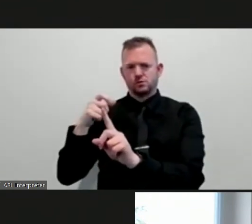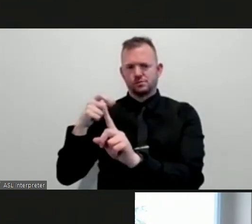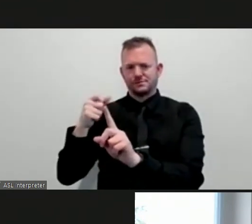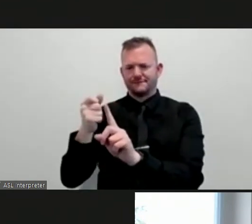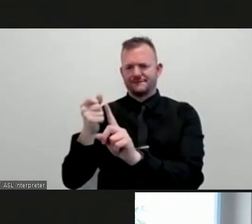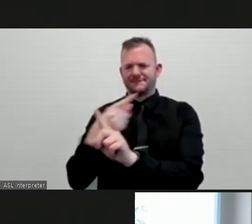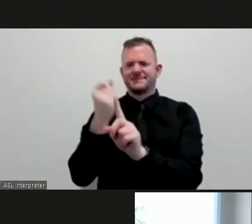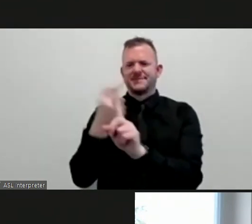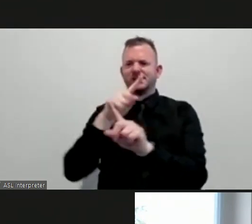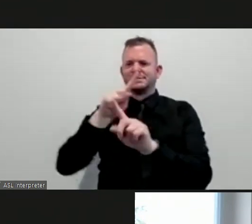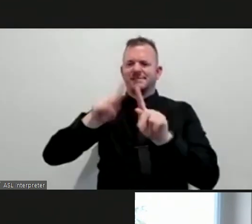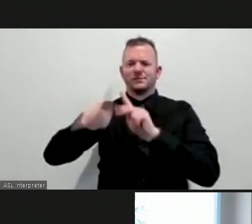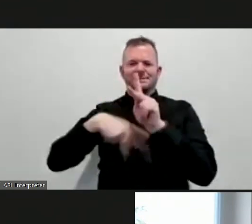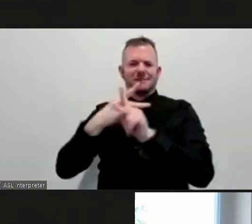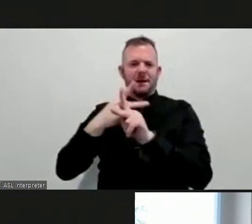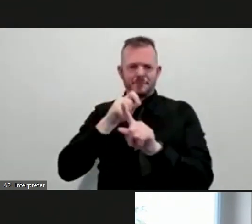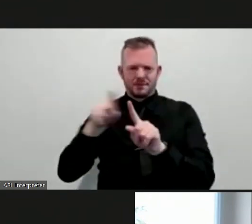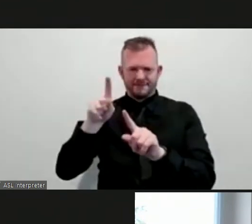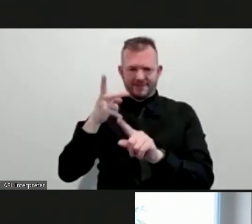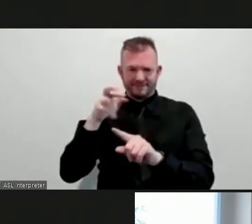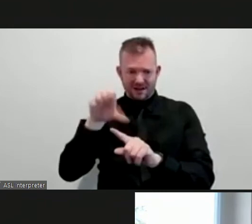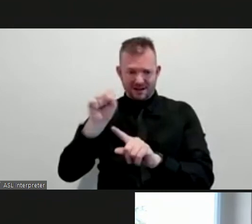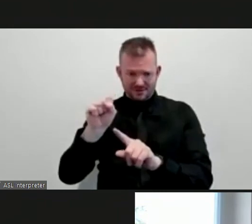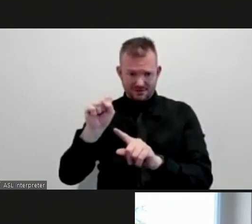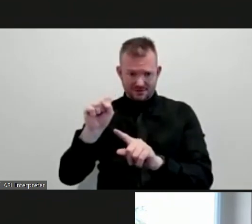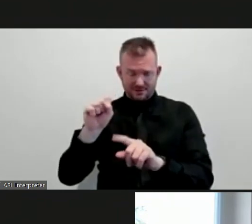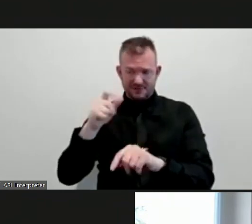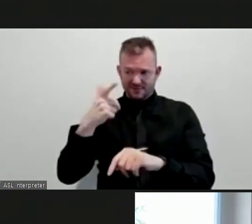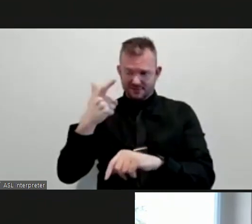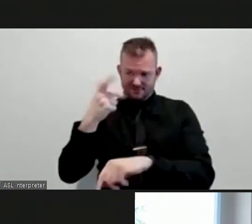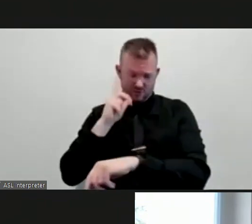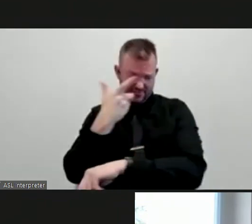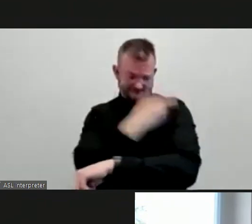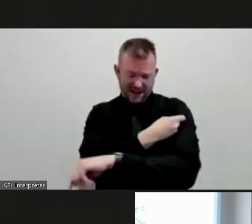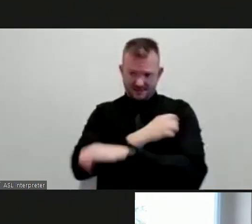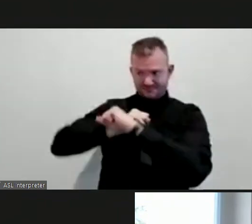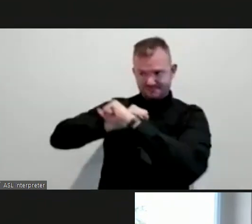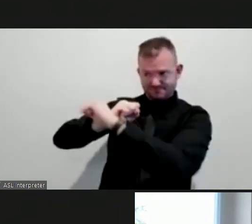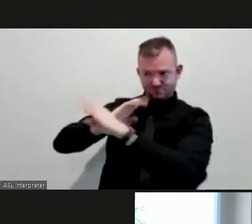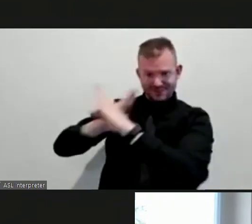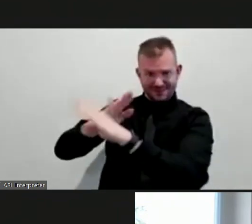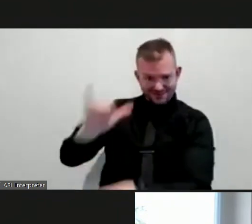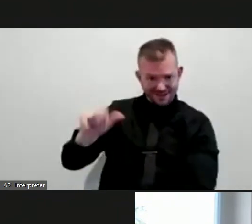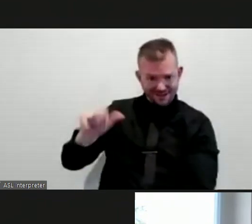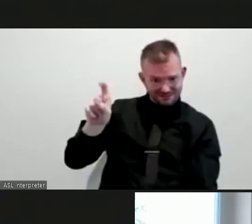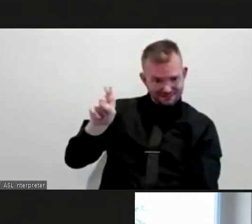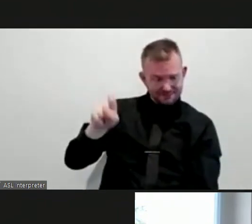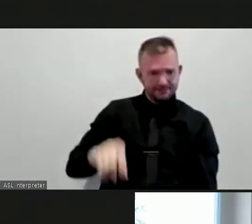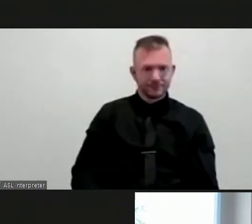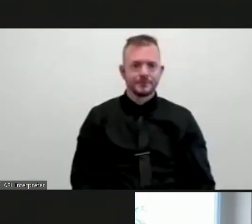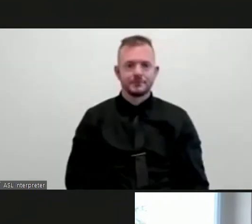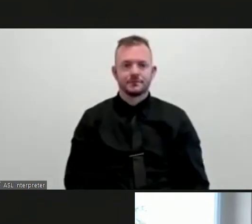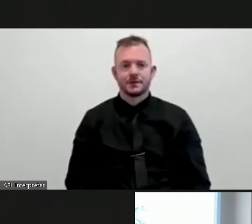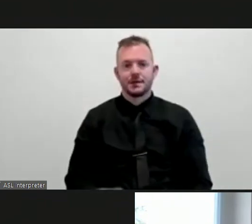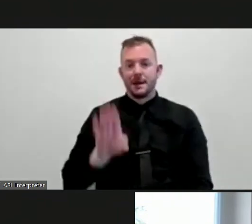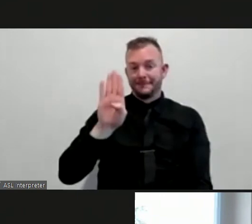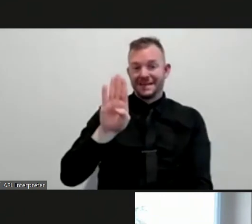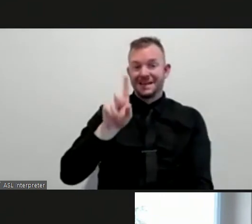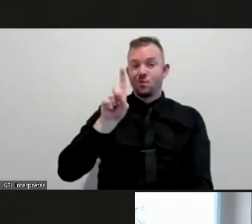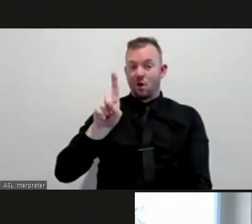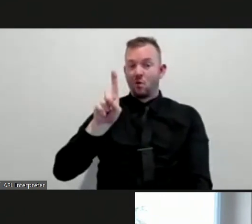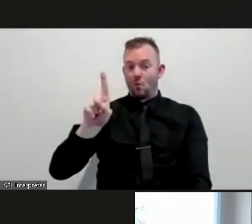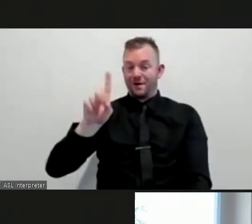Yes, that is correct. So the variants that we have identified in Colorado include the B.1.1.7 variant, which is also known as the UK variant, and then